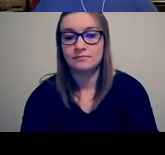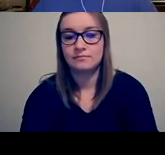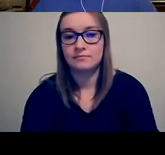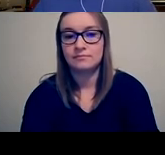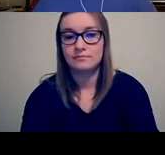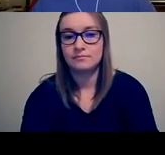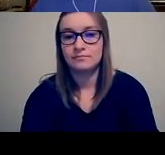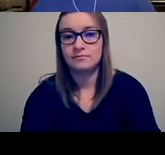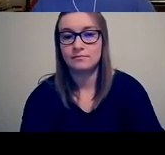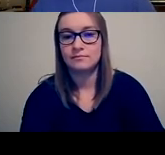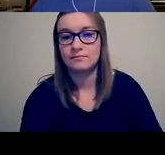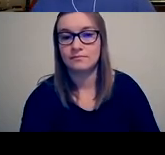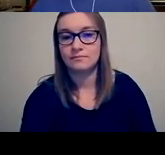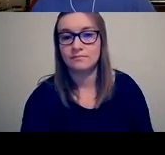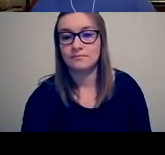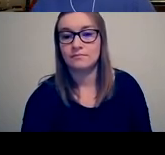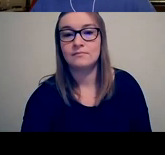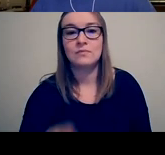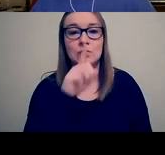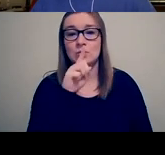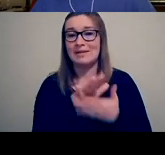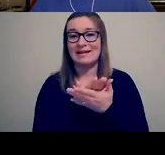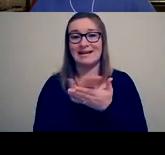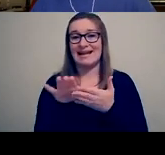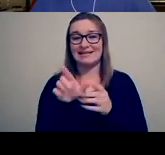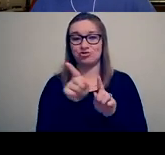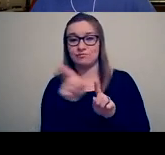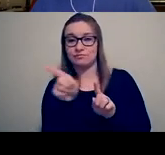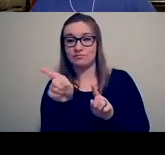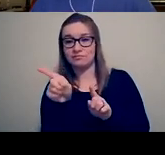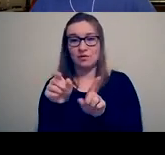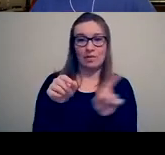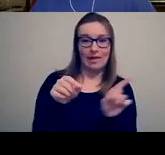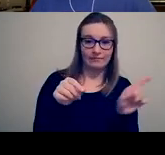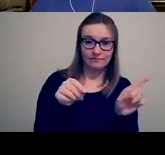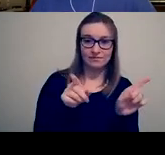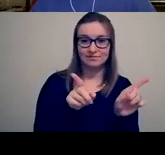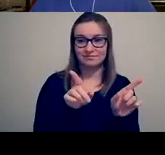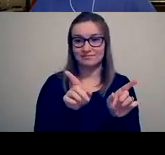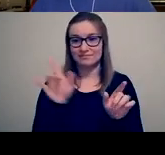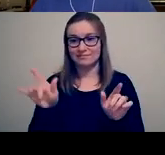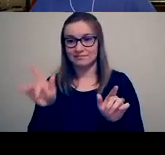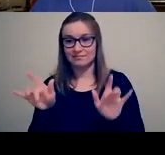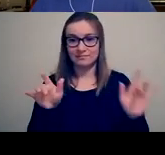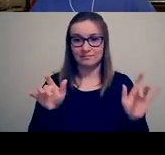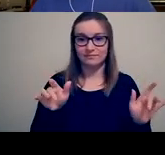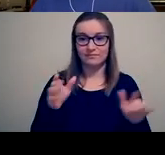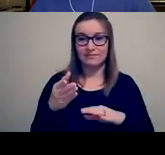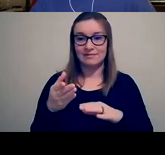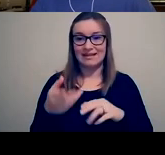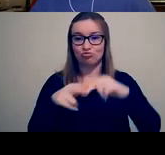15,730.00. So it's really nice. I'm just using the right arrow and the left arrow. 16,730.00. And it's increasing the